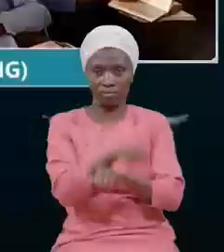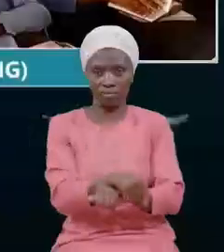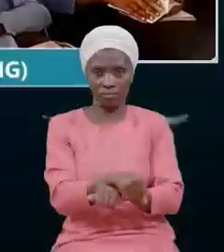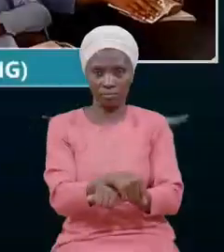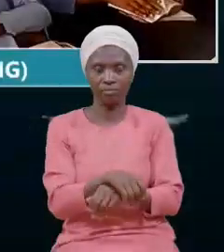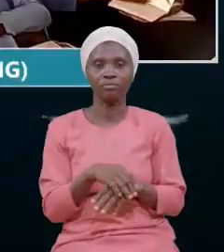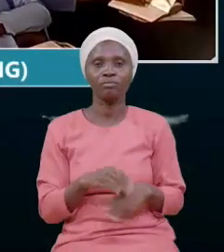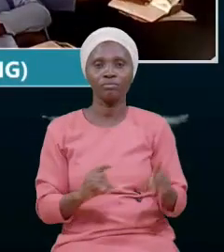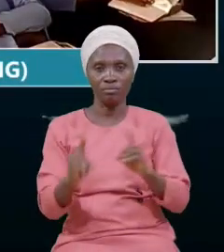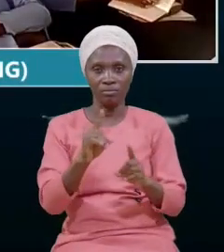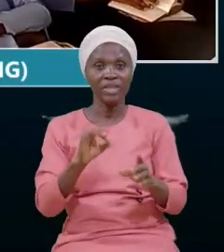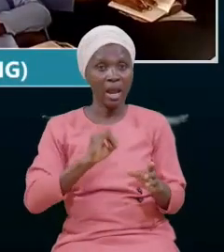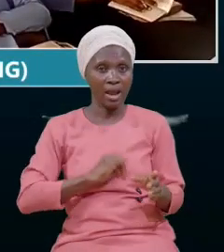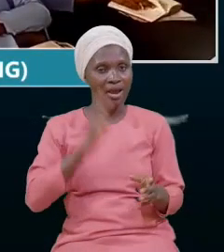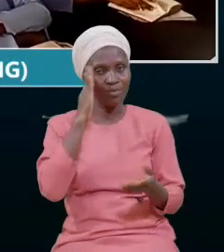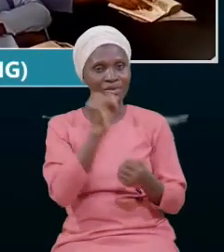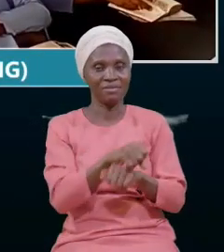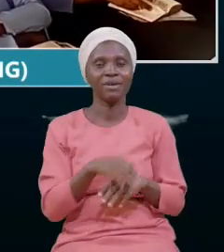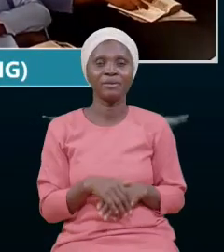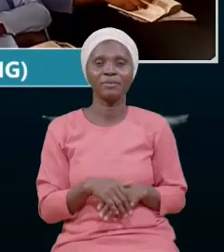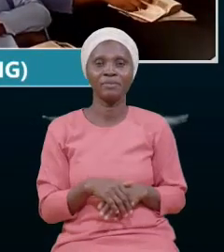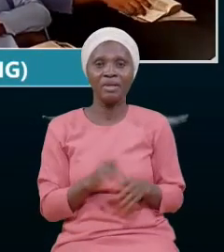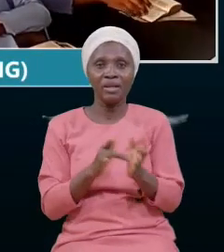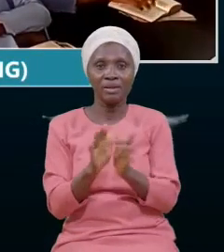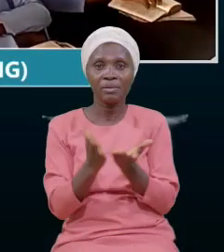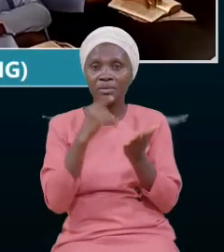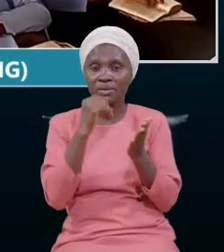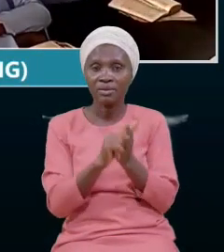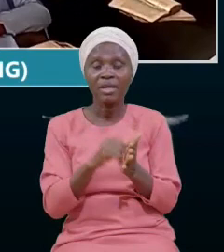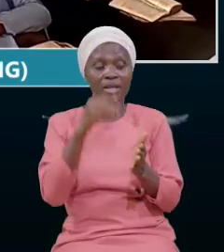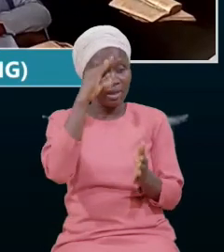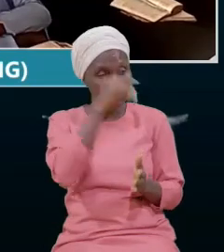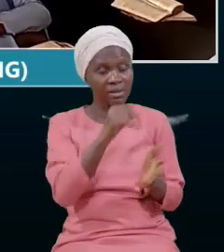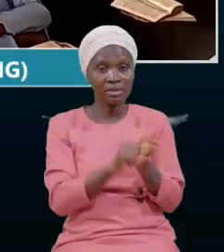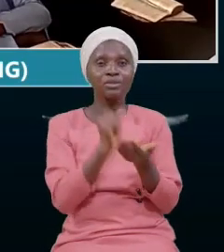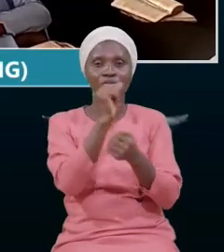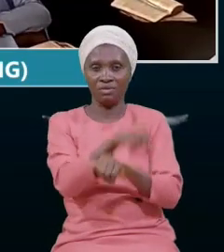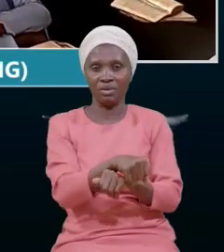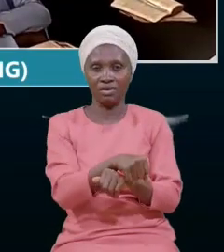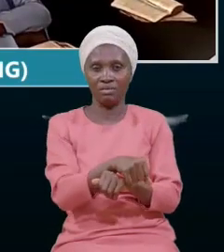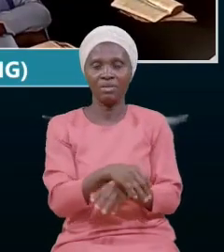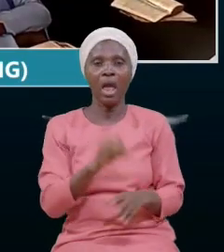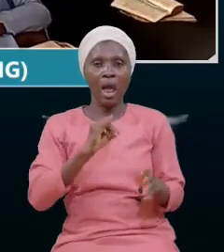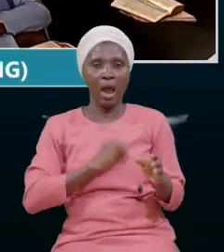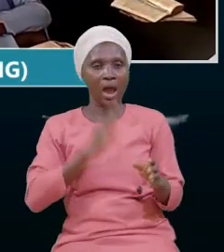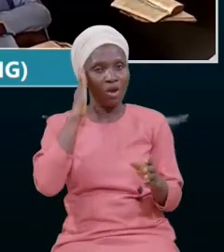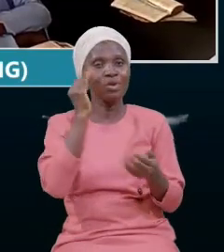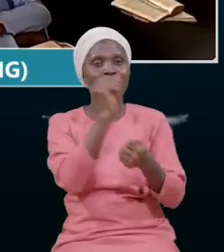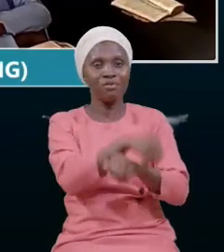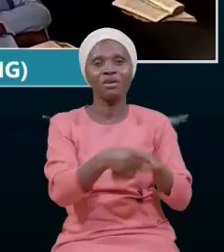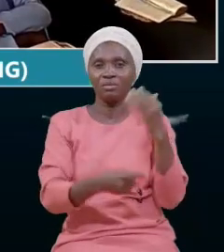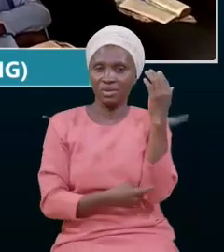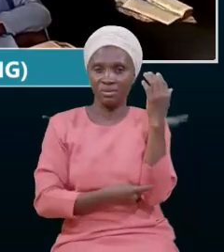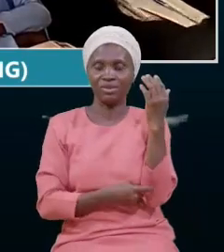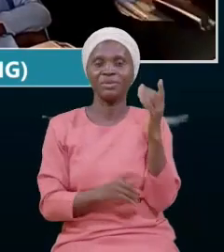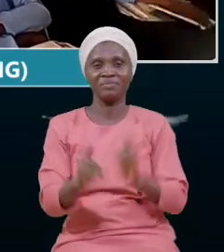He that overcometh, I'll overcome temptation. I can't hear you.